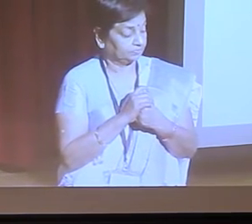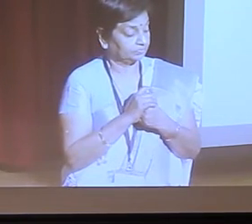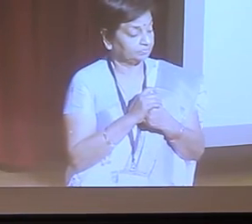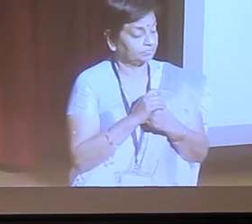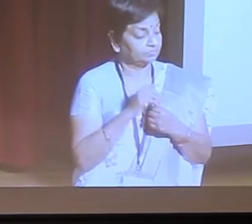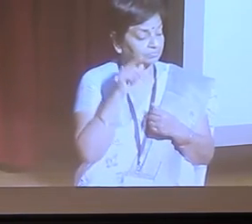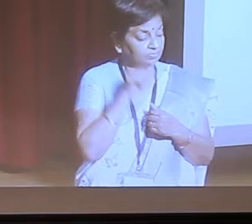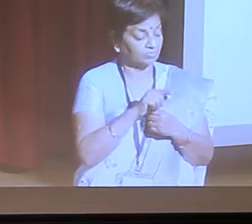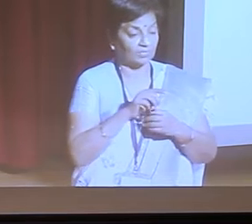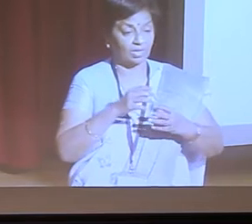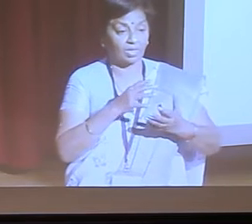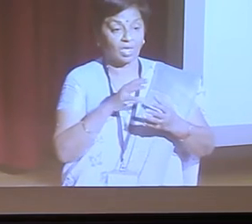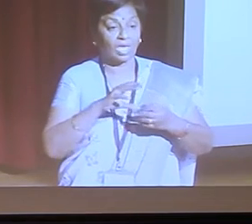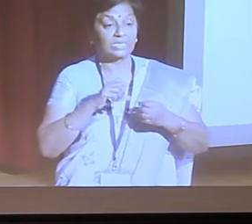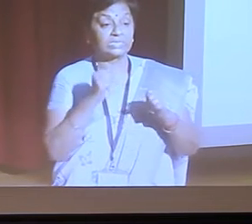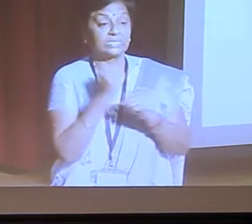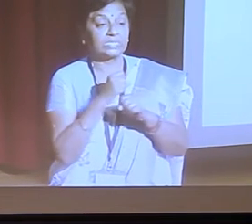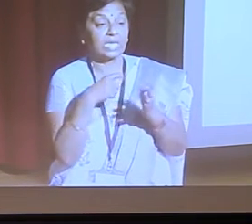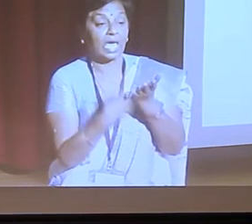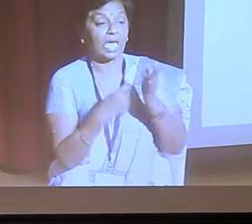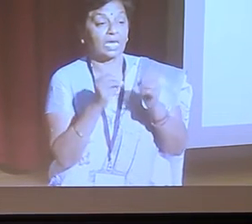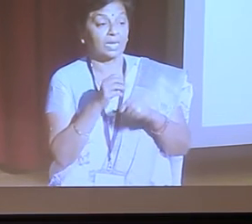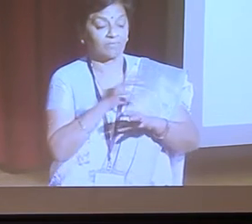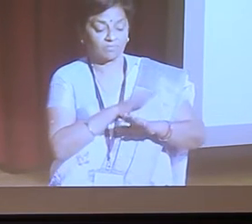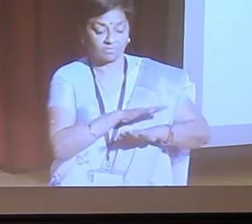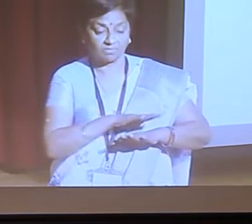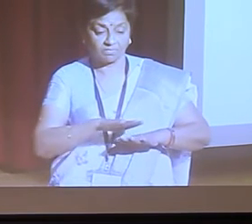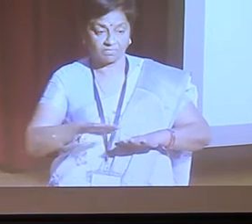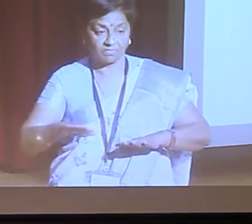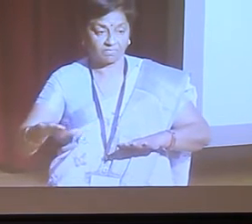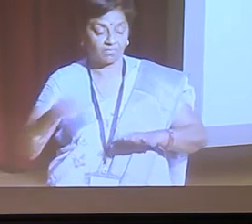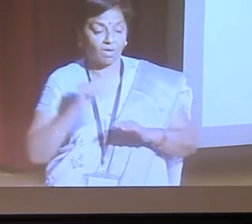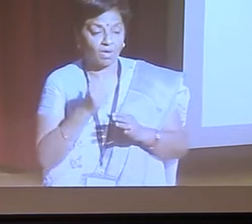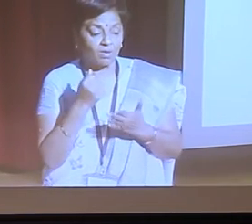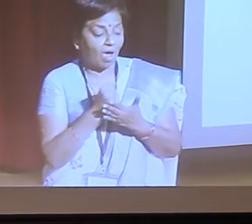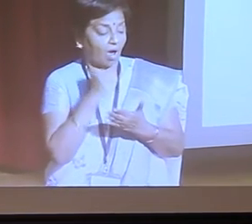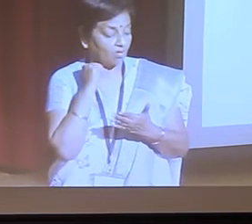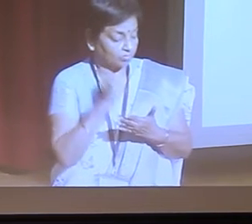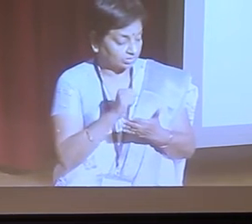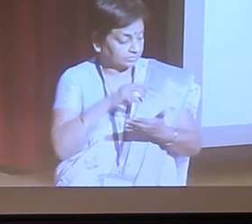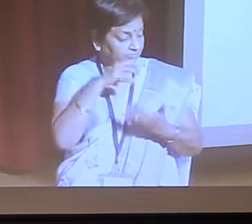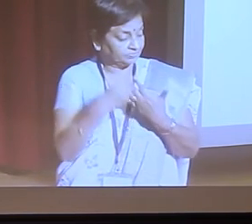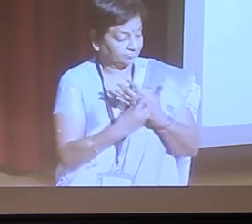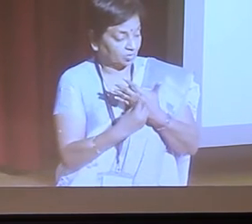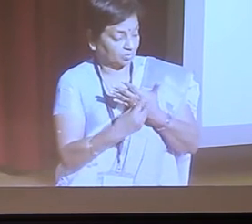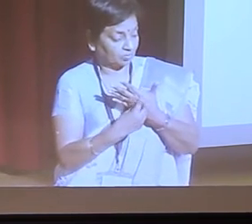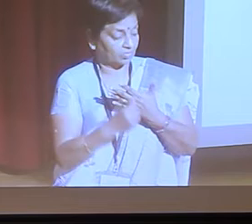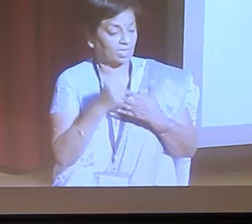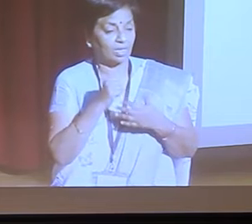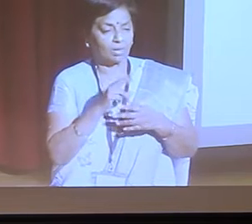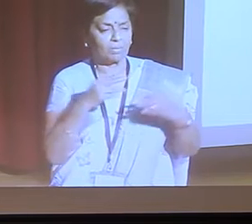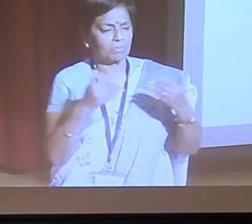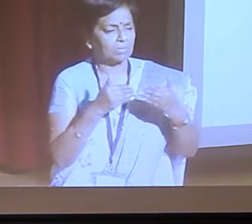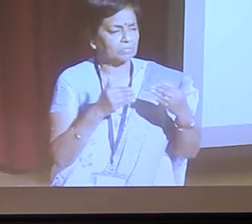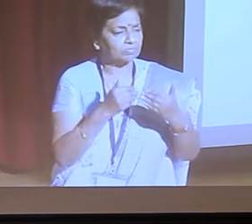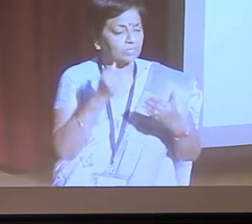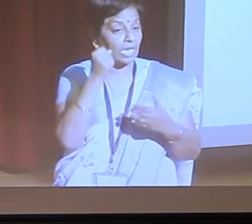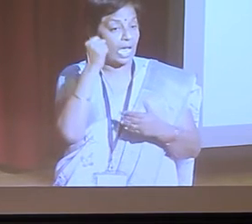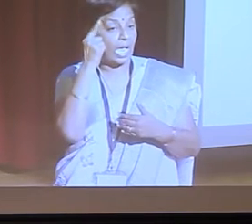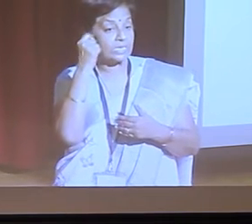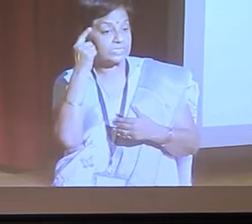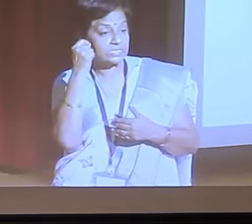Then the graphics is placed on a conveyor belt of a machine producing high heat. The powder melts and